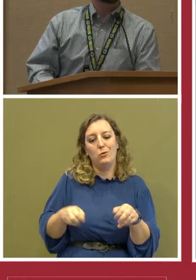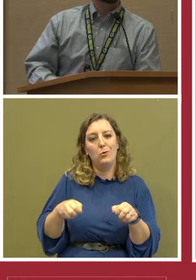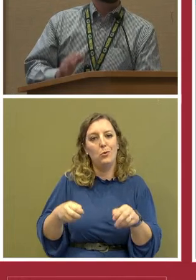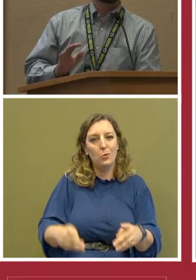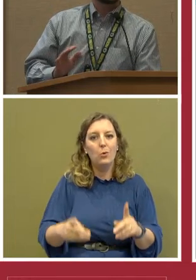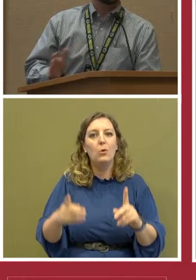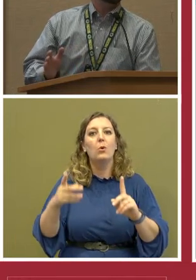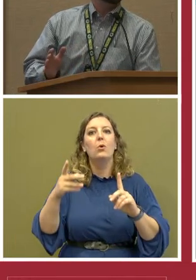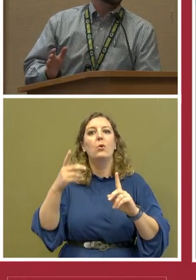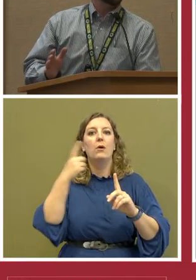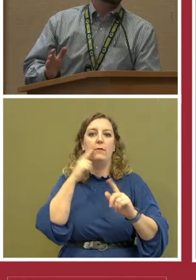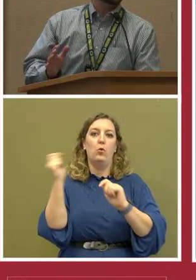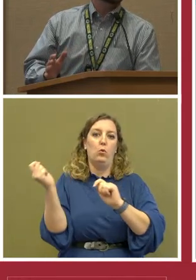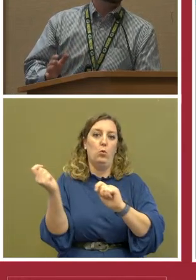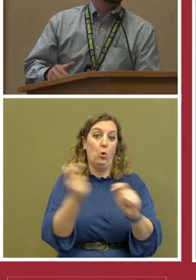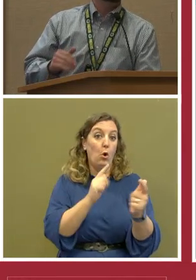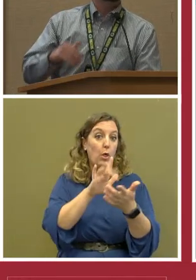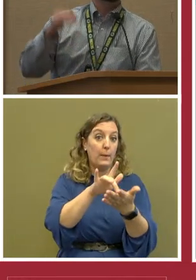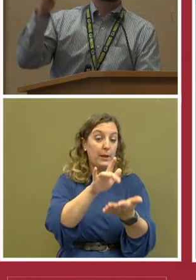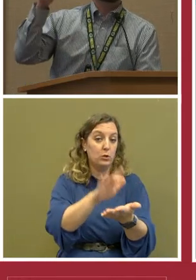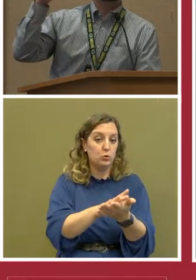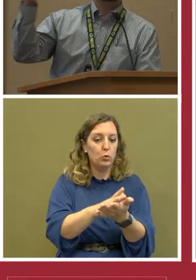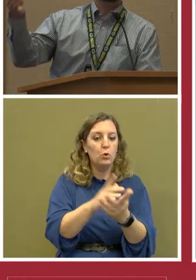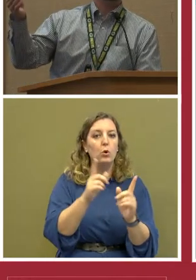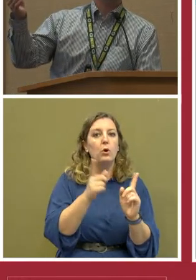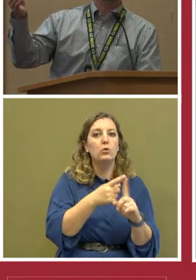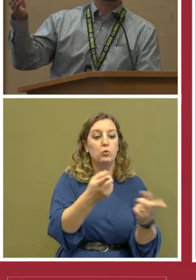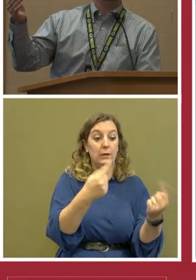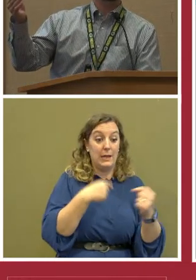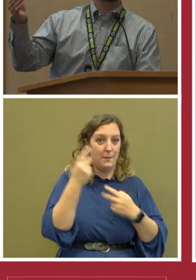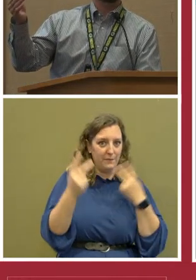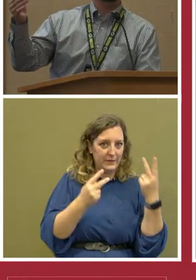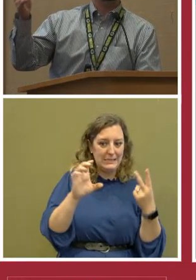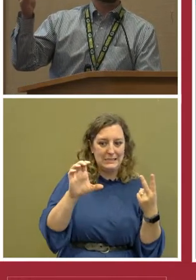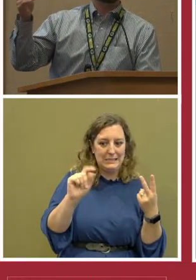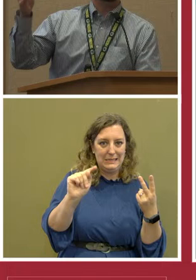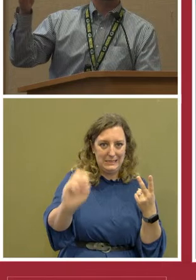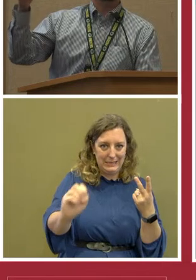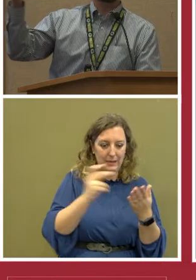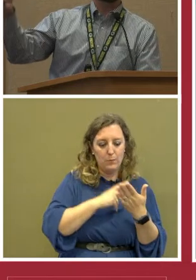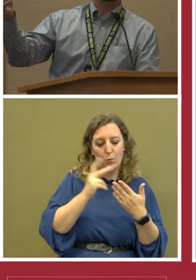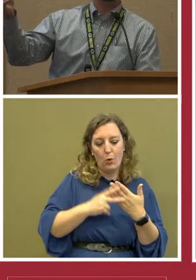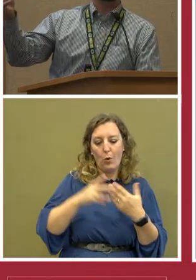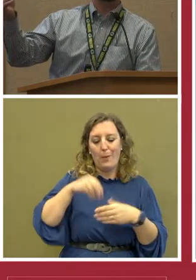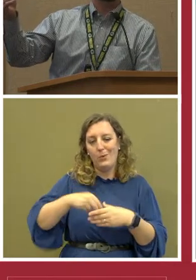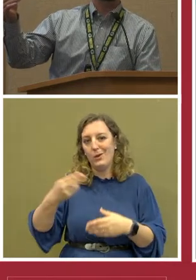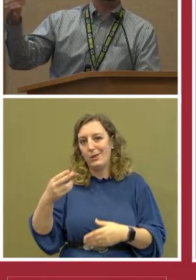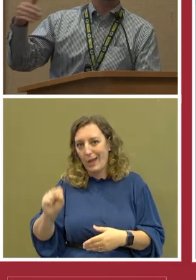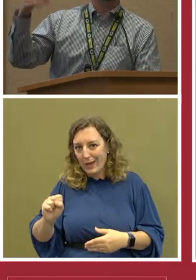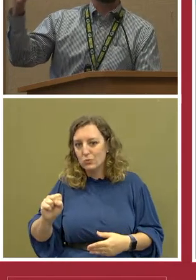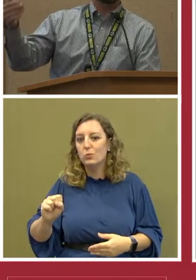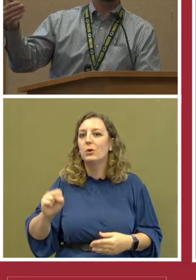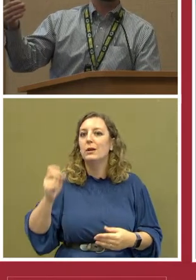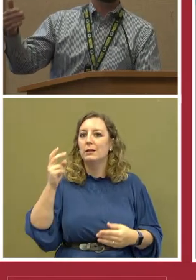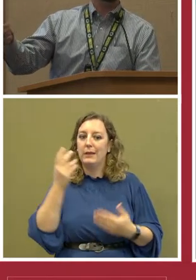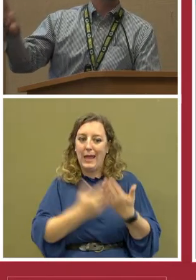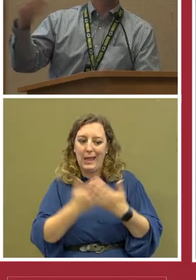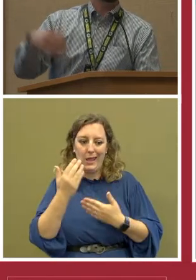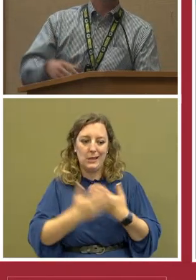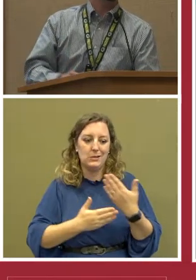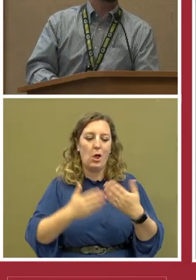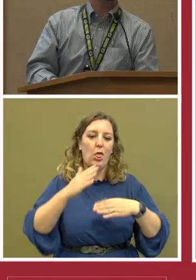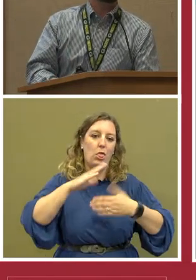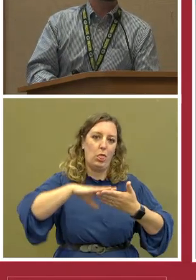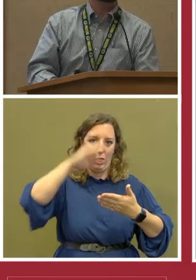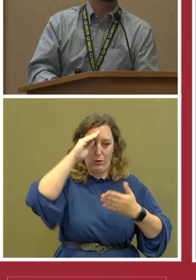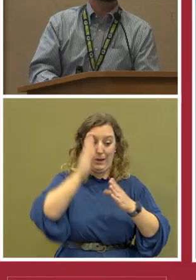opportunity in all of our middle schools to come up and visit the CTE programs in the high school they're forecasted to go to and do some hands-on learning before